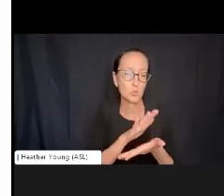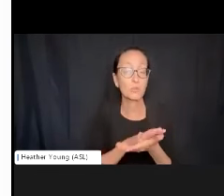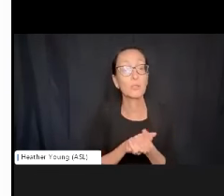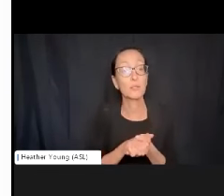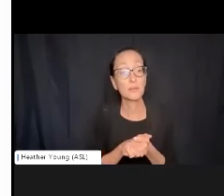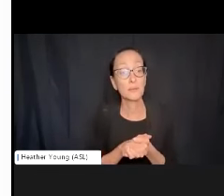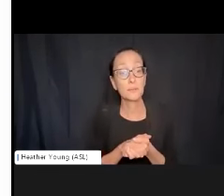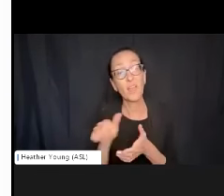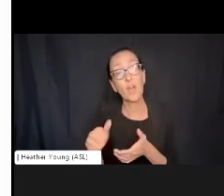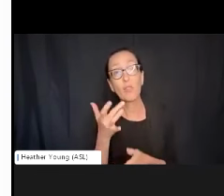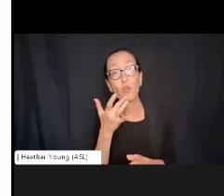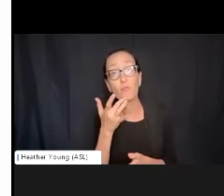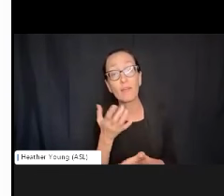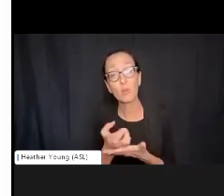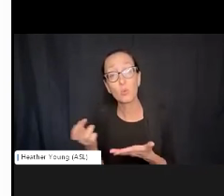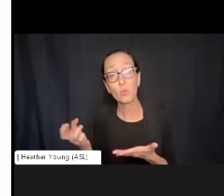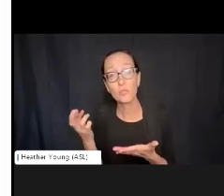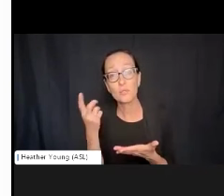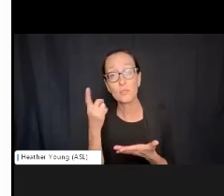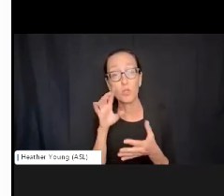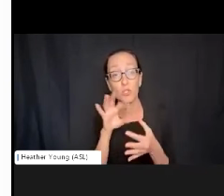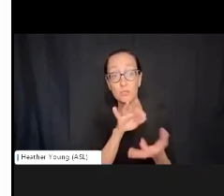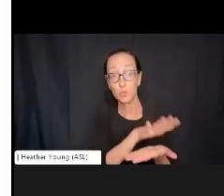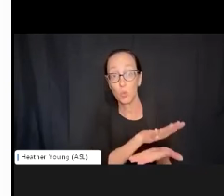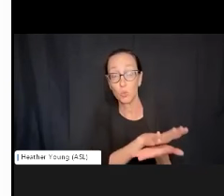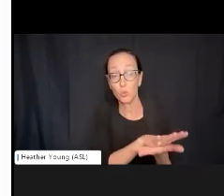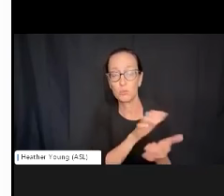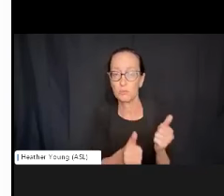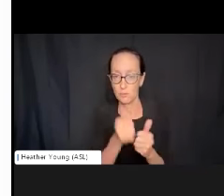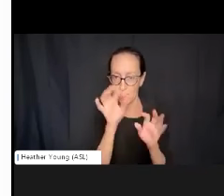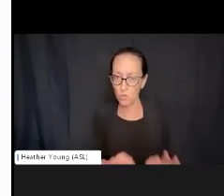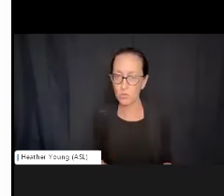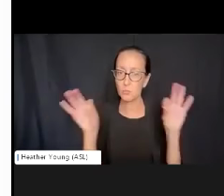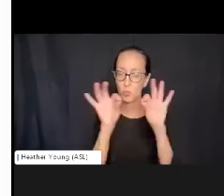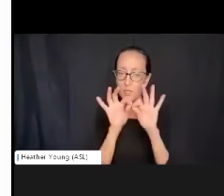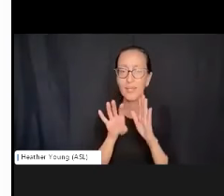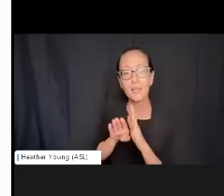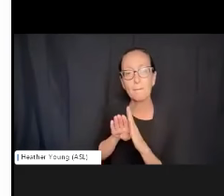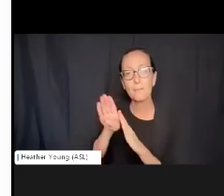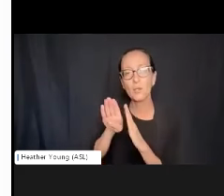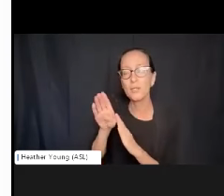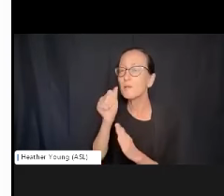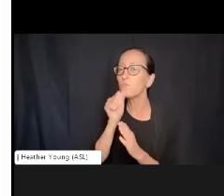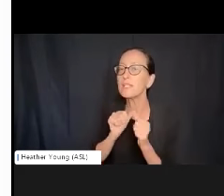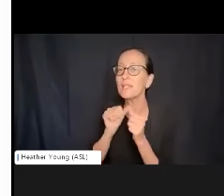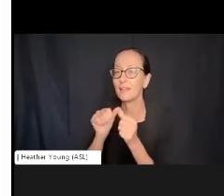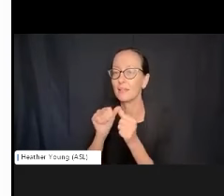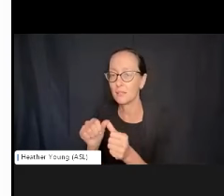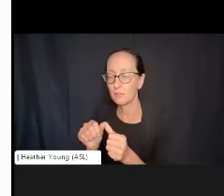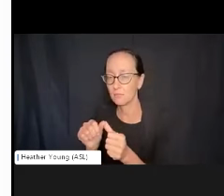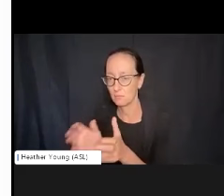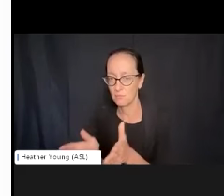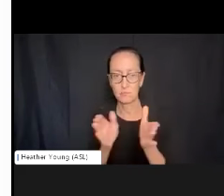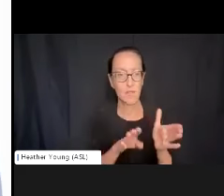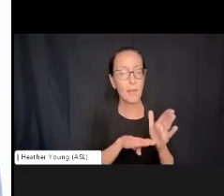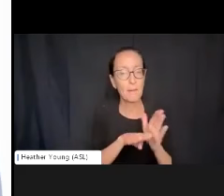resources to utilize in schools, is most importantly is that building resiliency and building that skill set. So if you can go